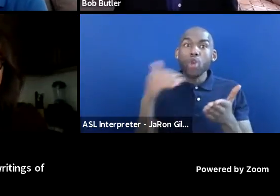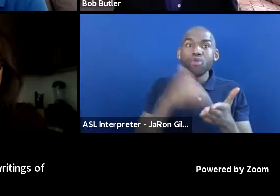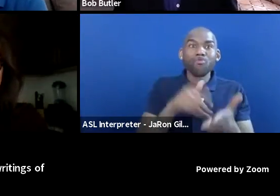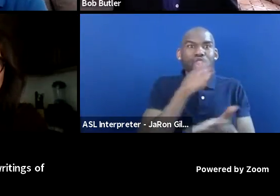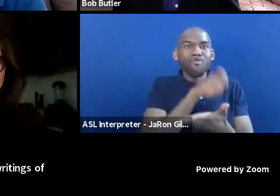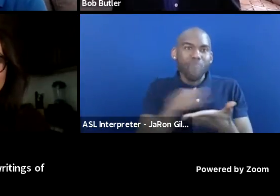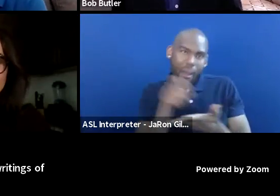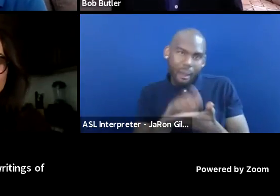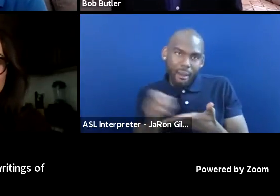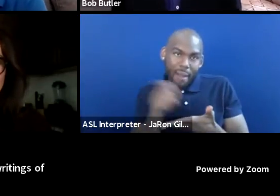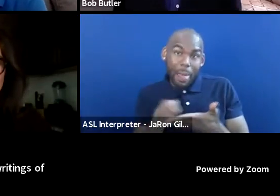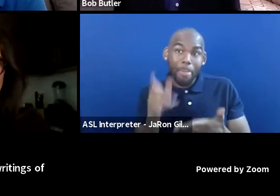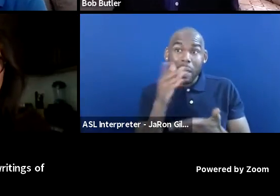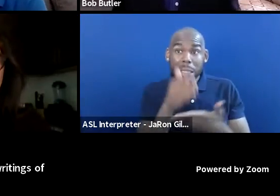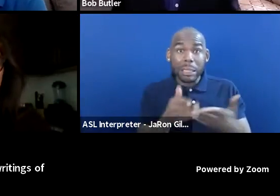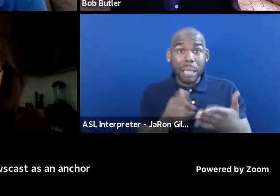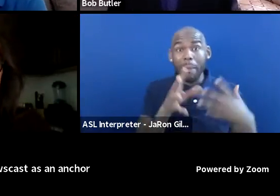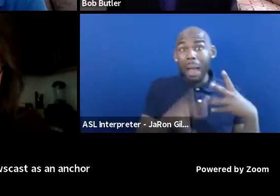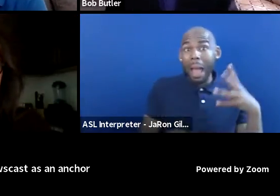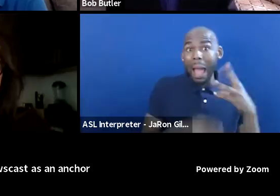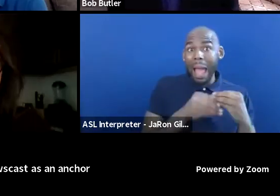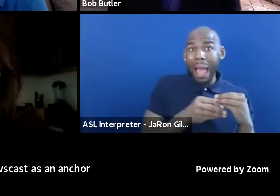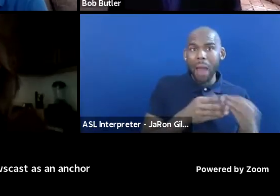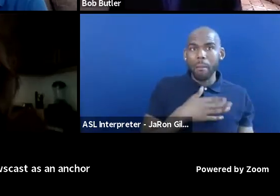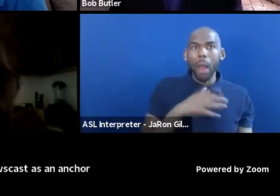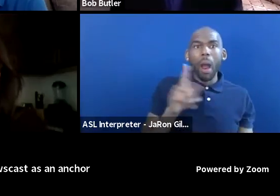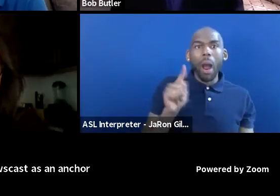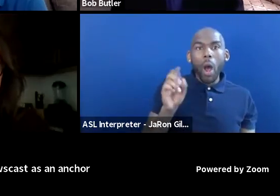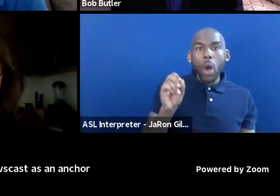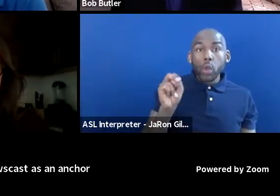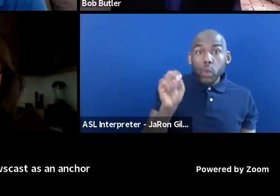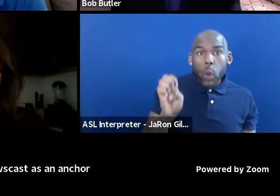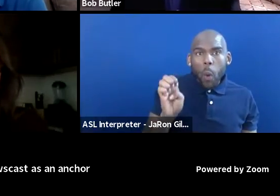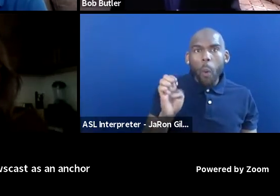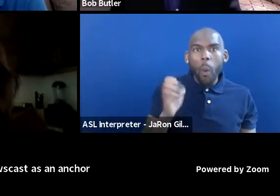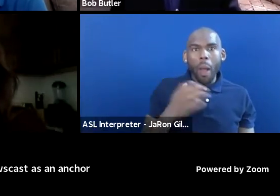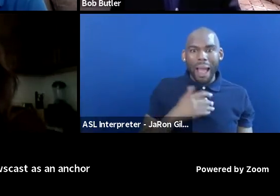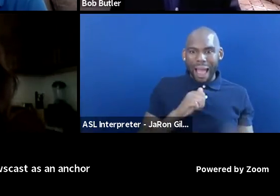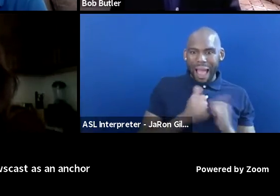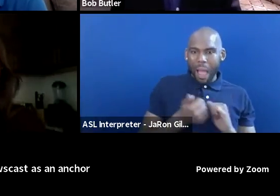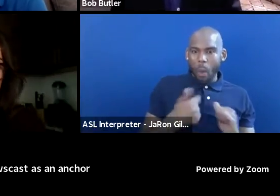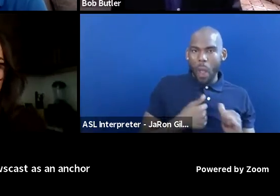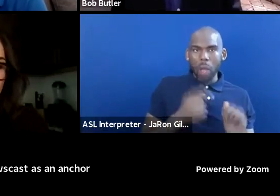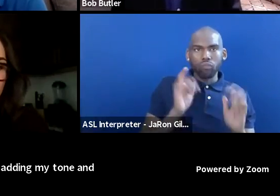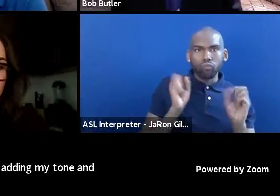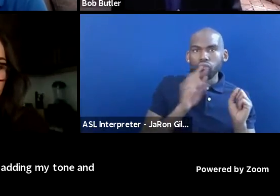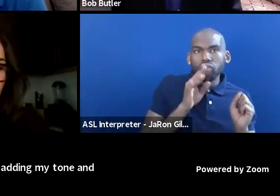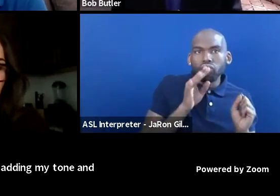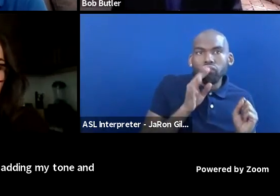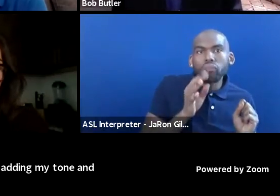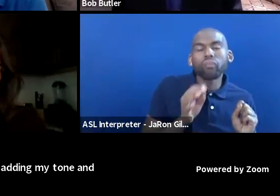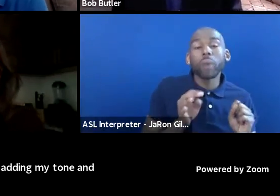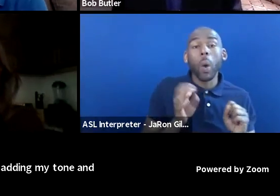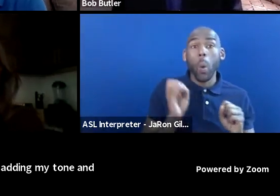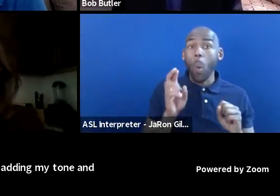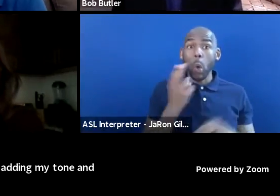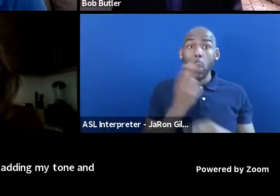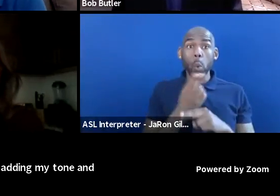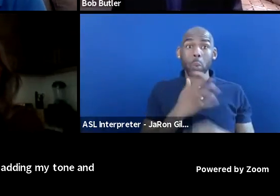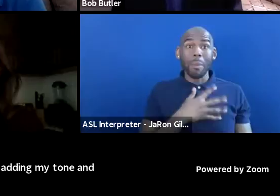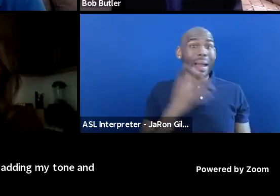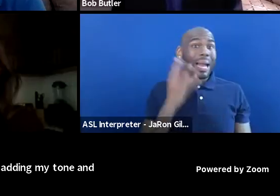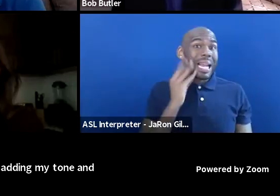that is adding my tone and how I would say it. Also, some of it is using my experience as a